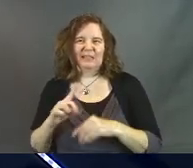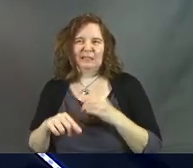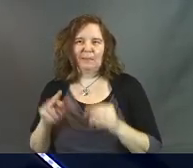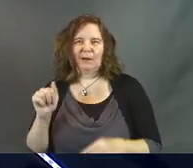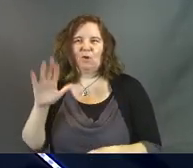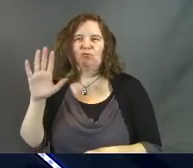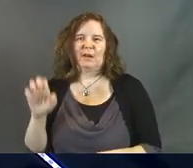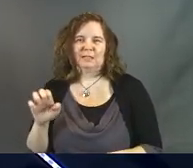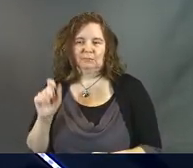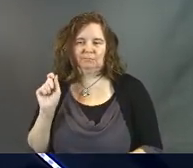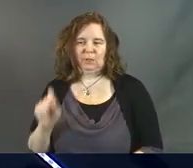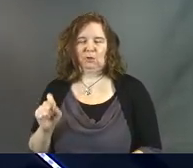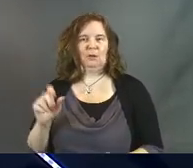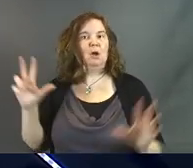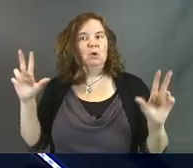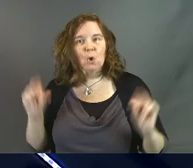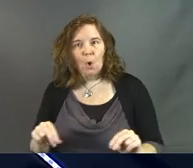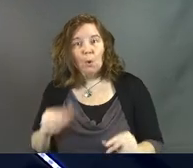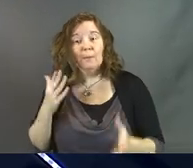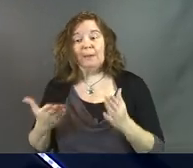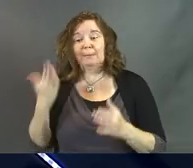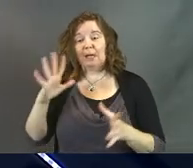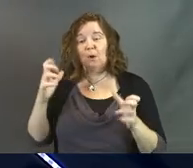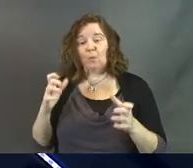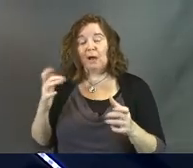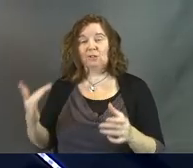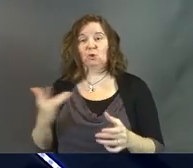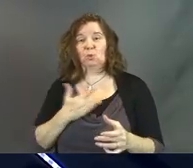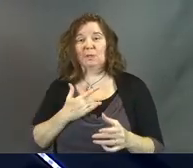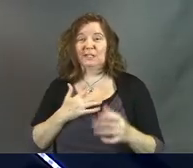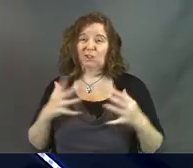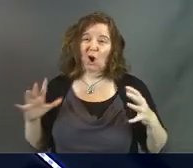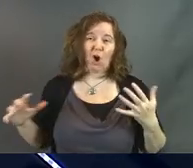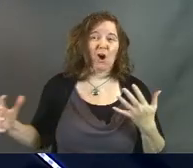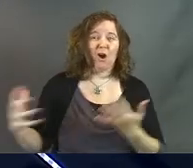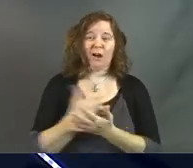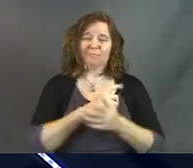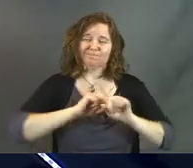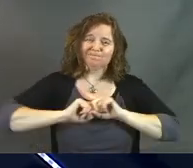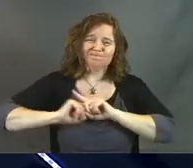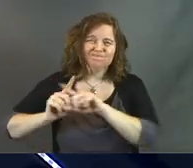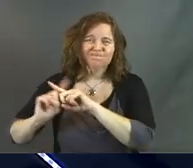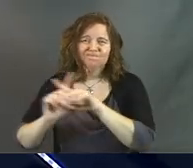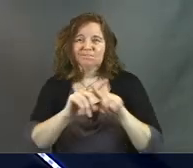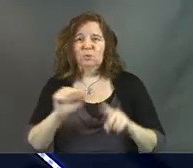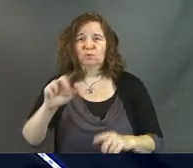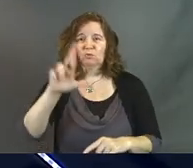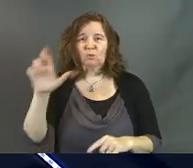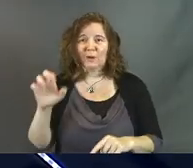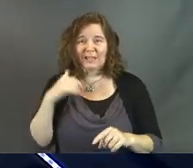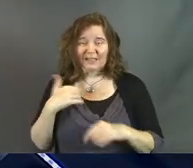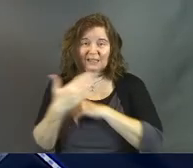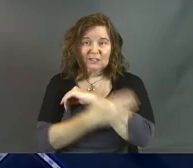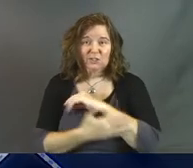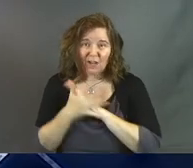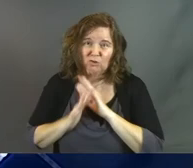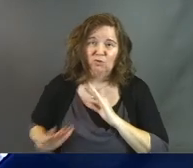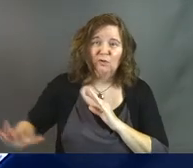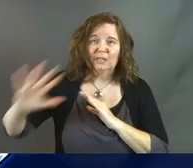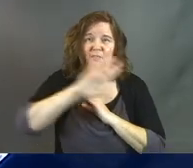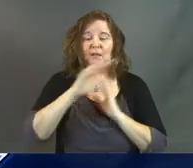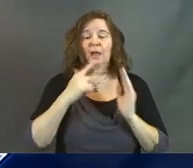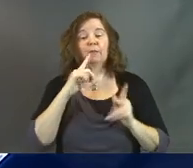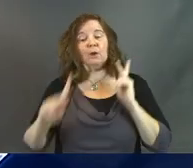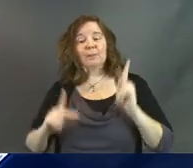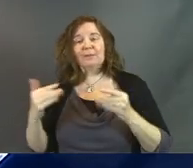about race. No, maybe God wants to reach a harvest multiracially in this country.